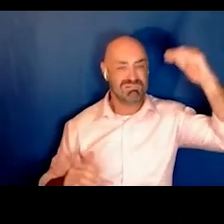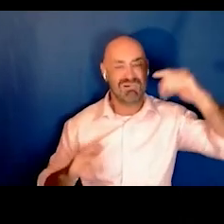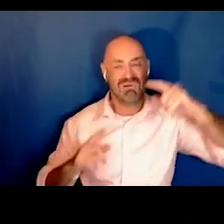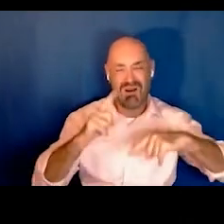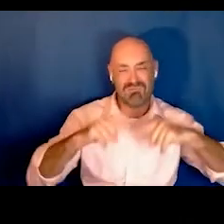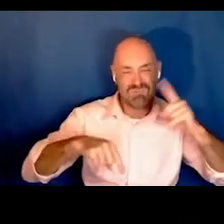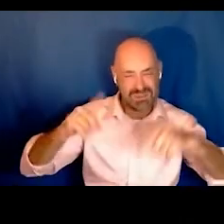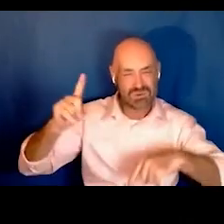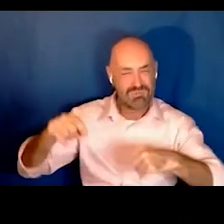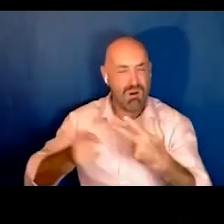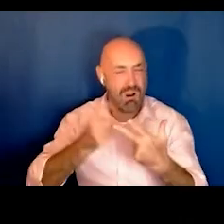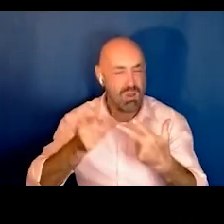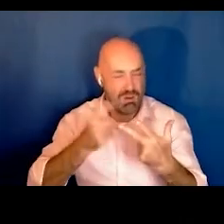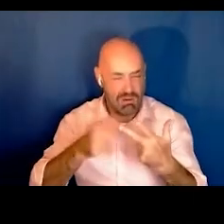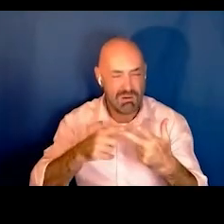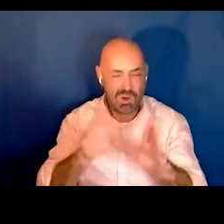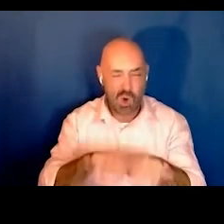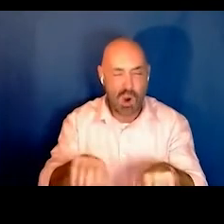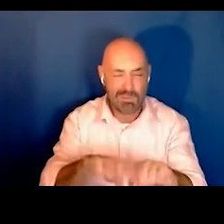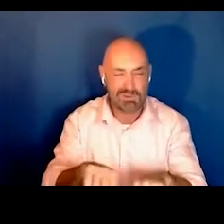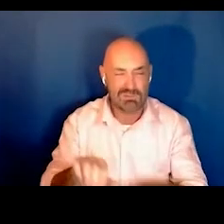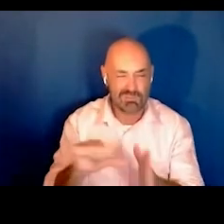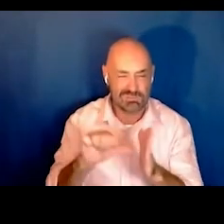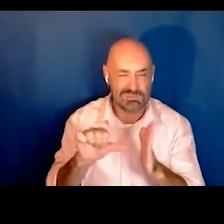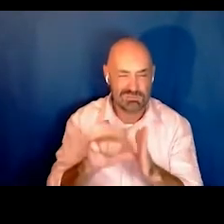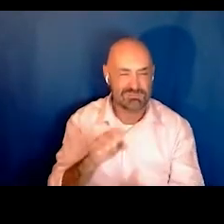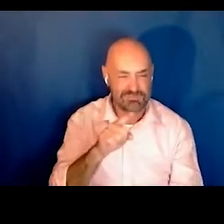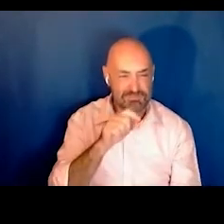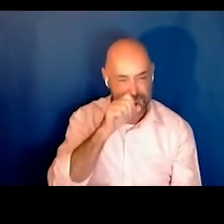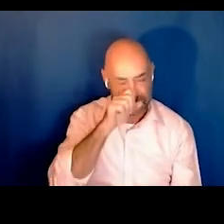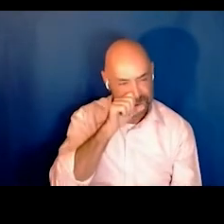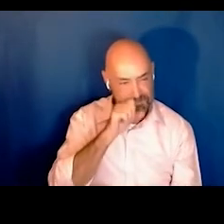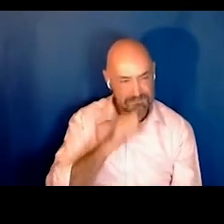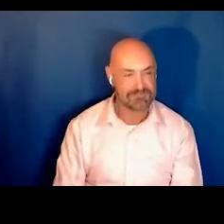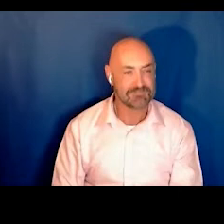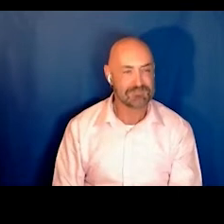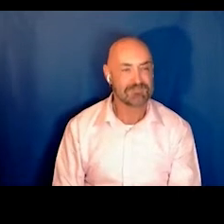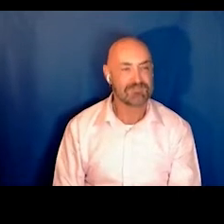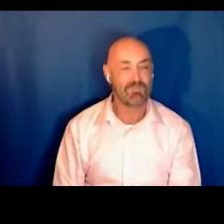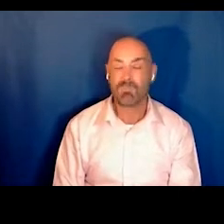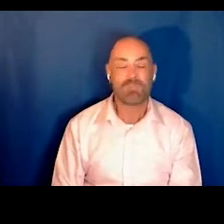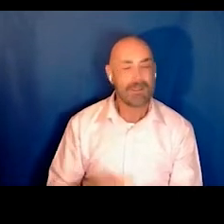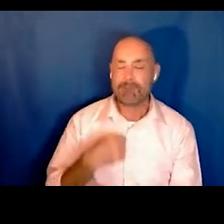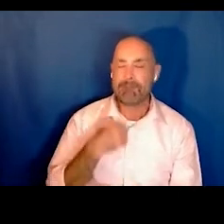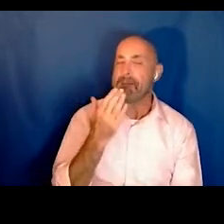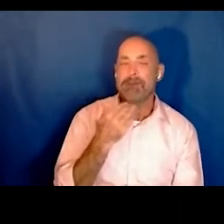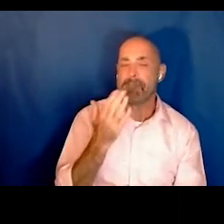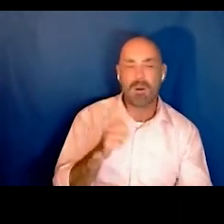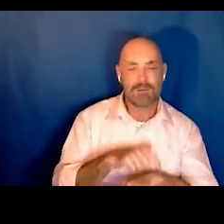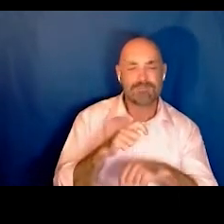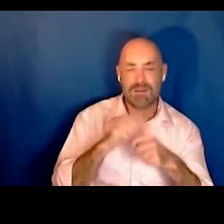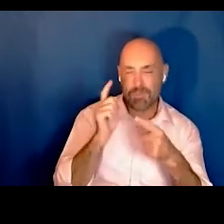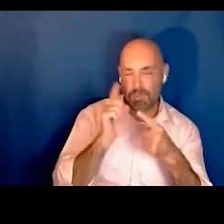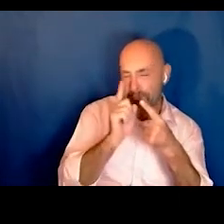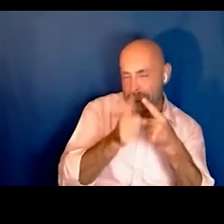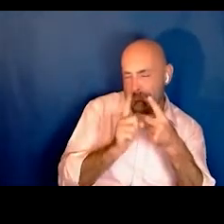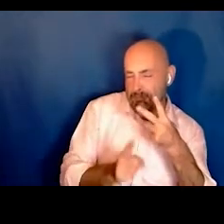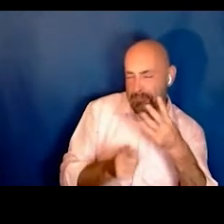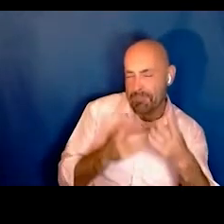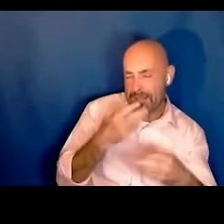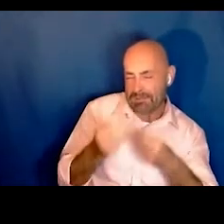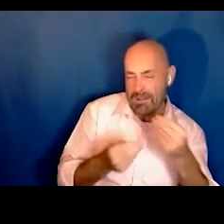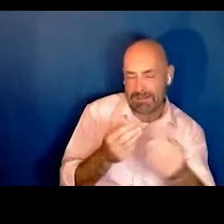common causes. If we go to the next slide. I won't have time to go through this in detail, but you'll get the slides